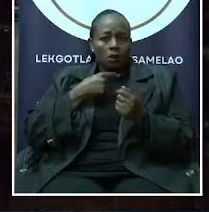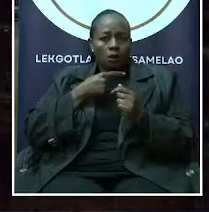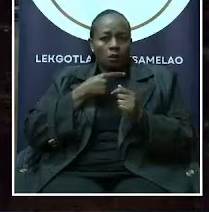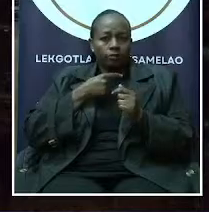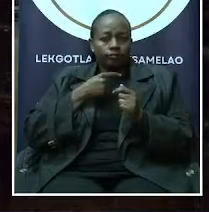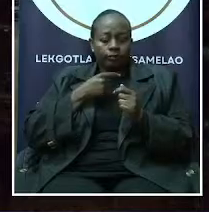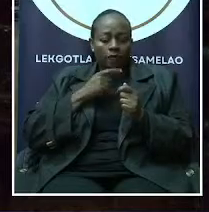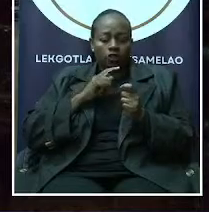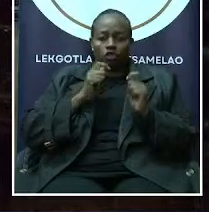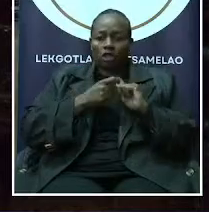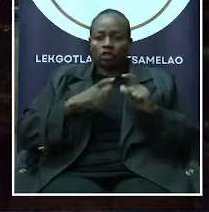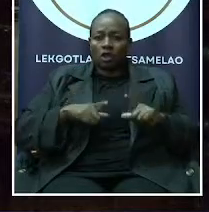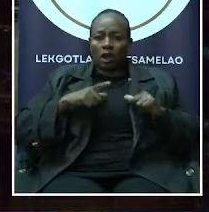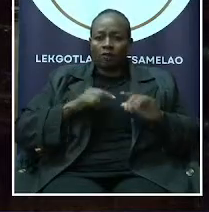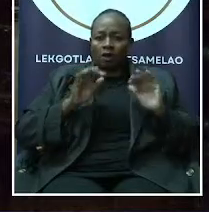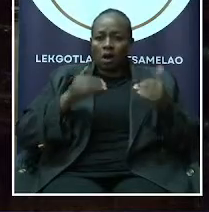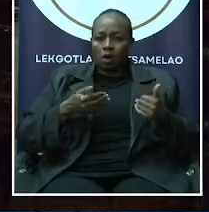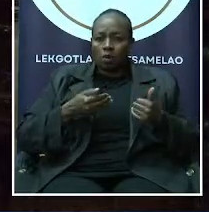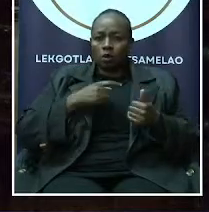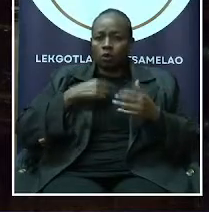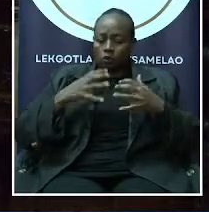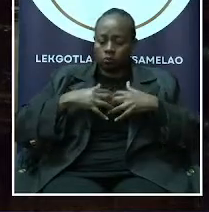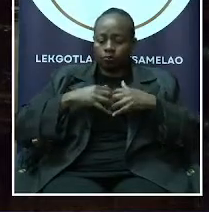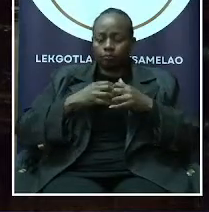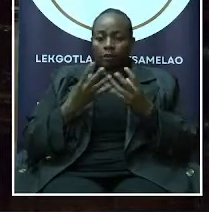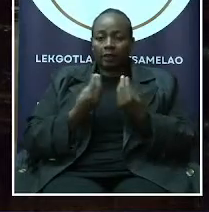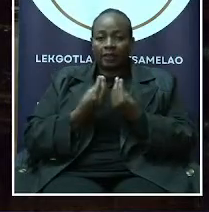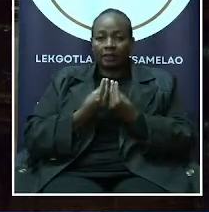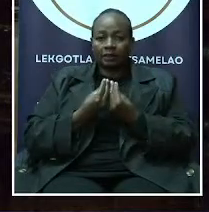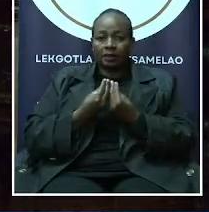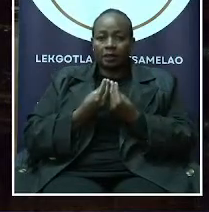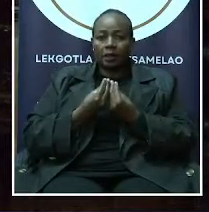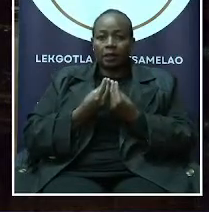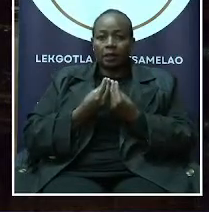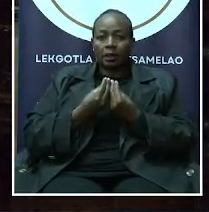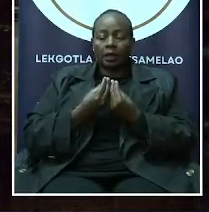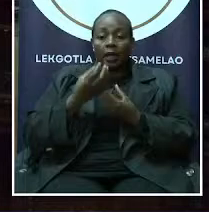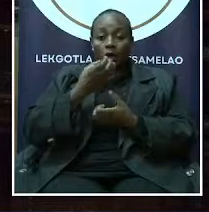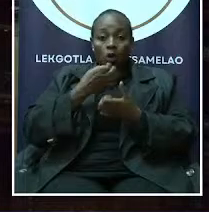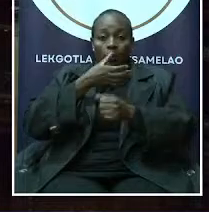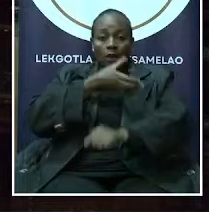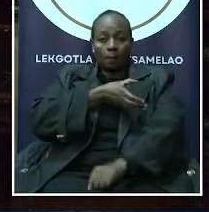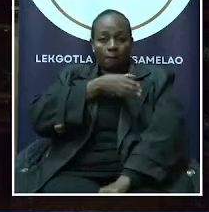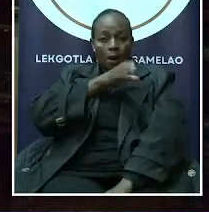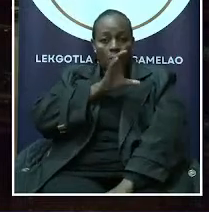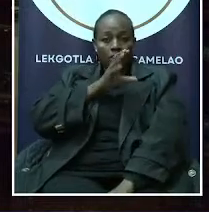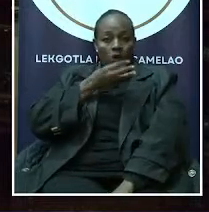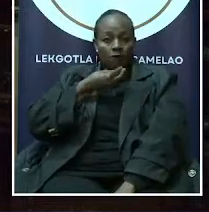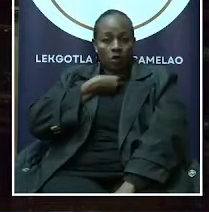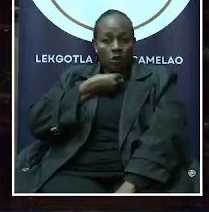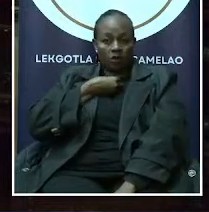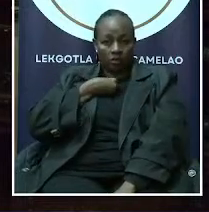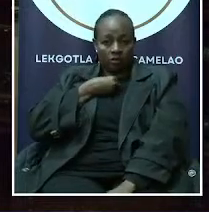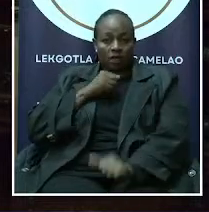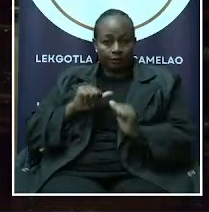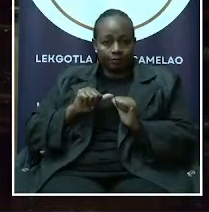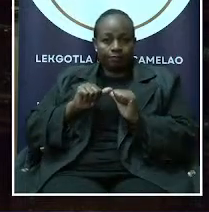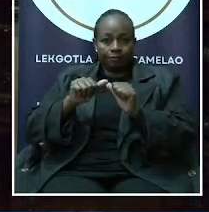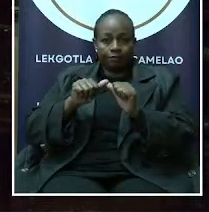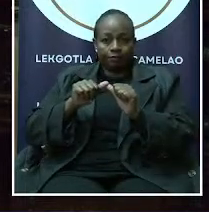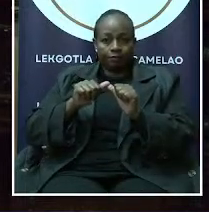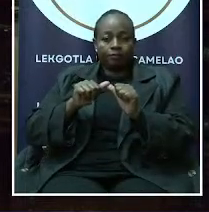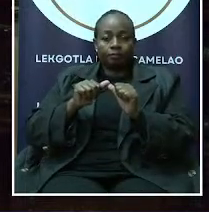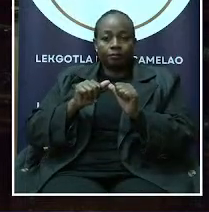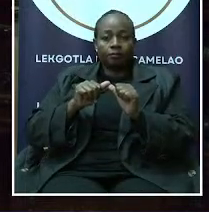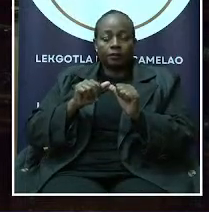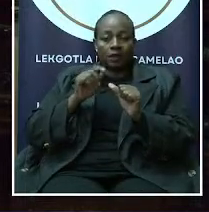our youth in terms of creating things? Economic empowerment of youth sustainability futures.